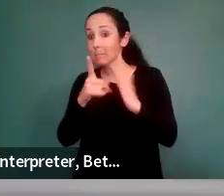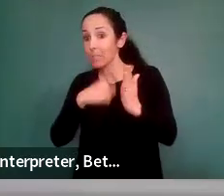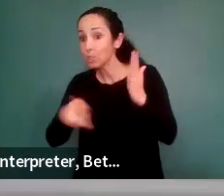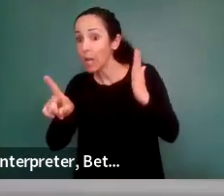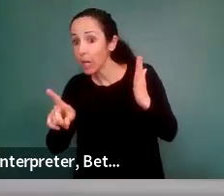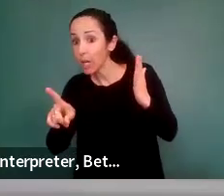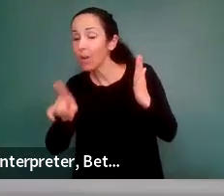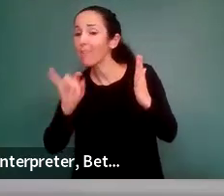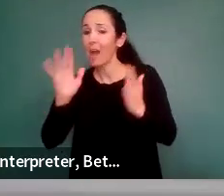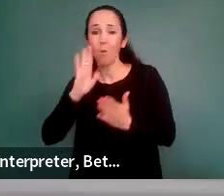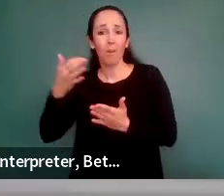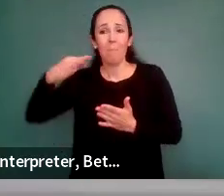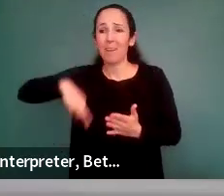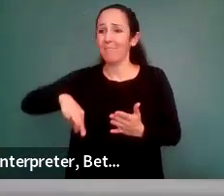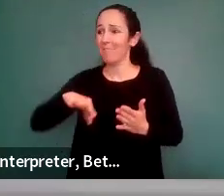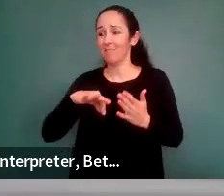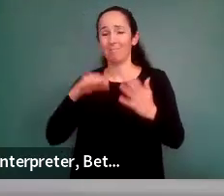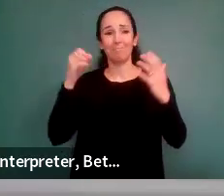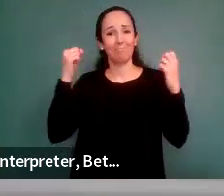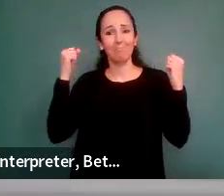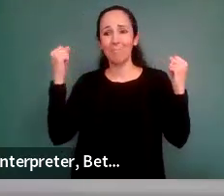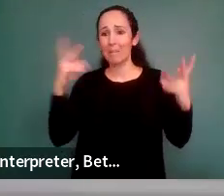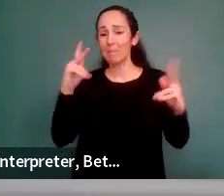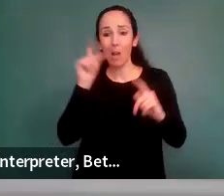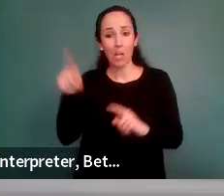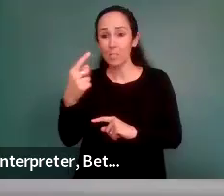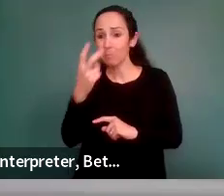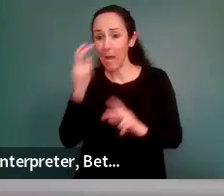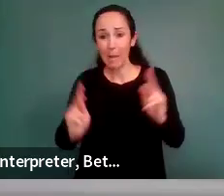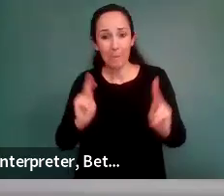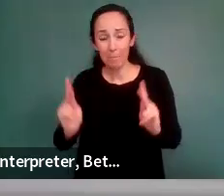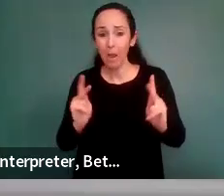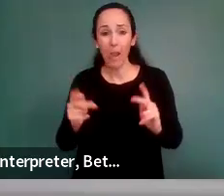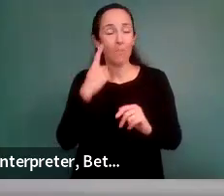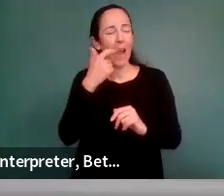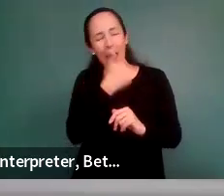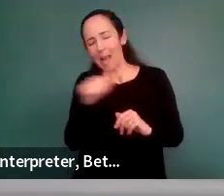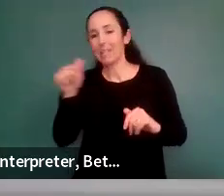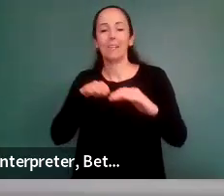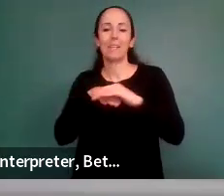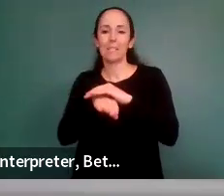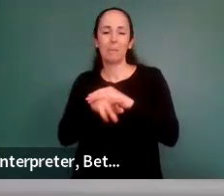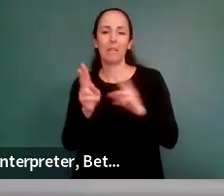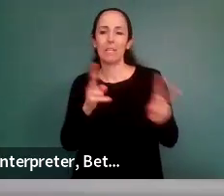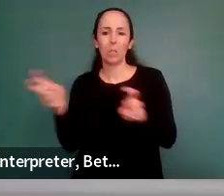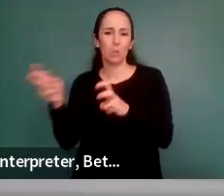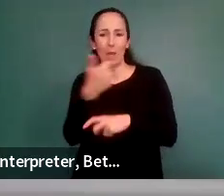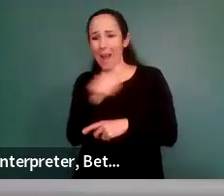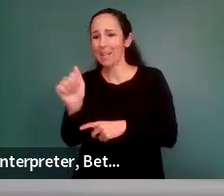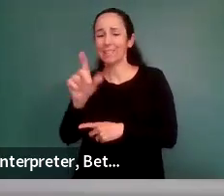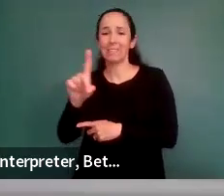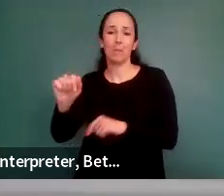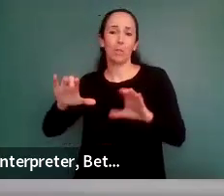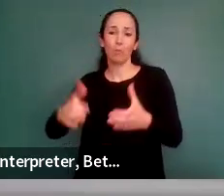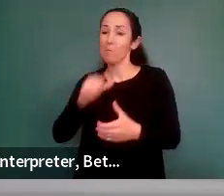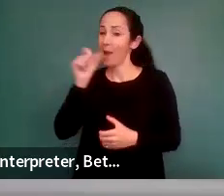to really test your document for any accessibility issue with any disability group, not just